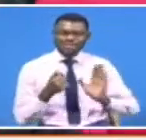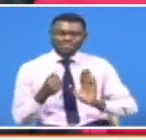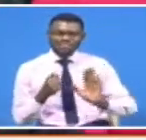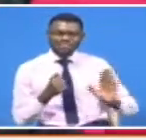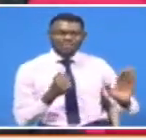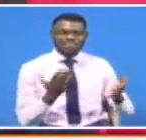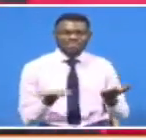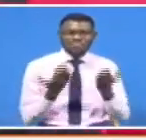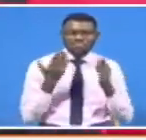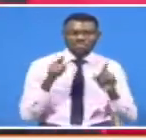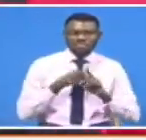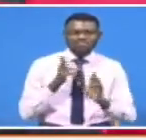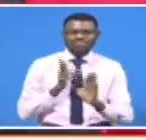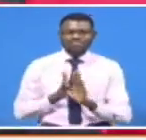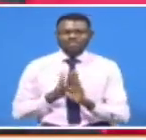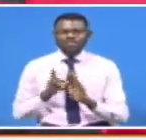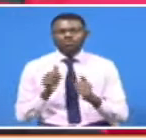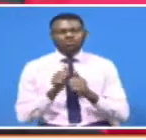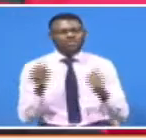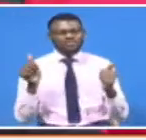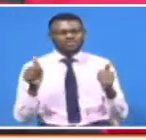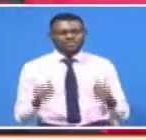their participation.